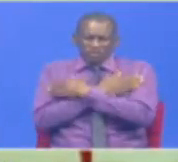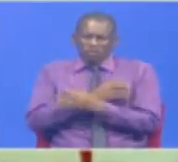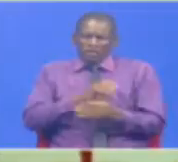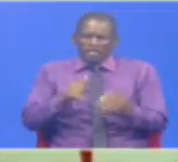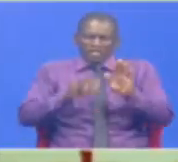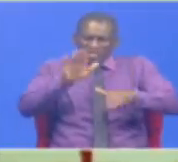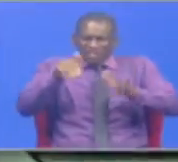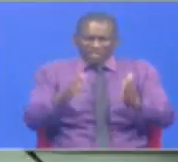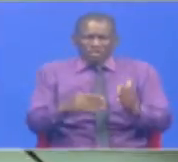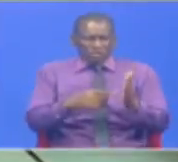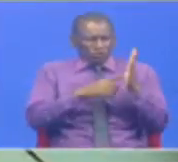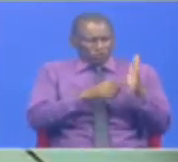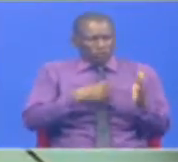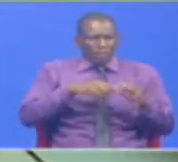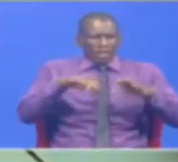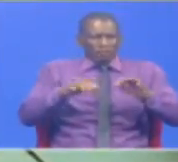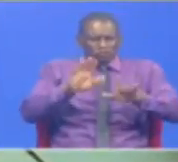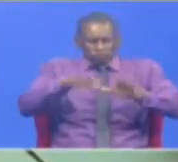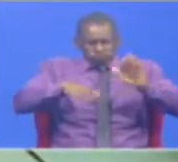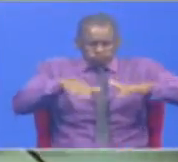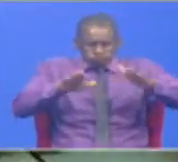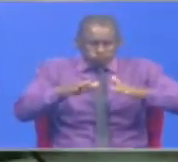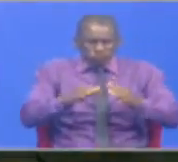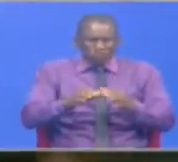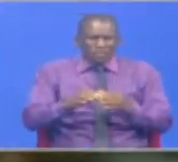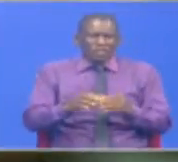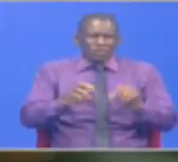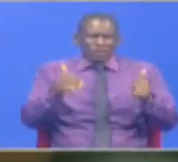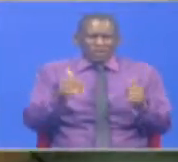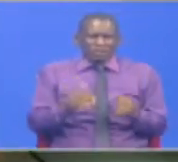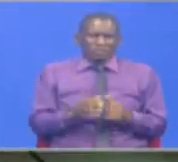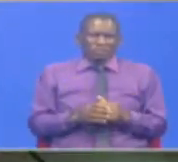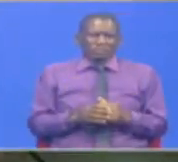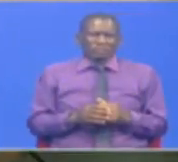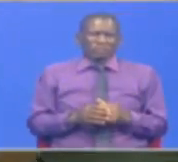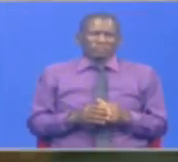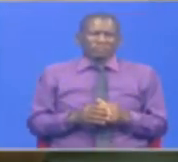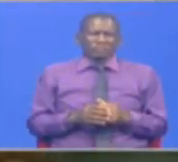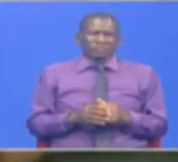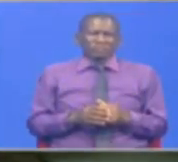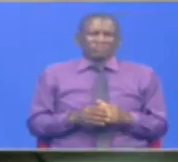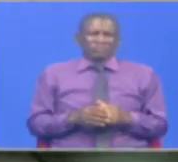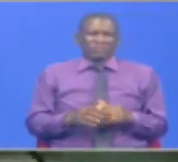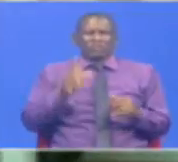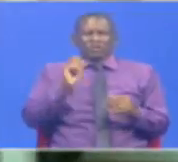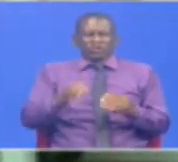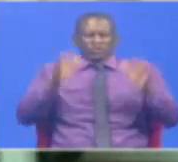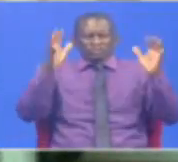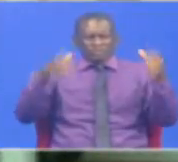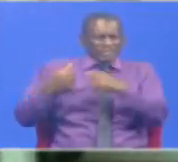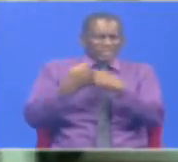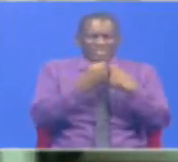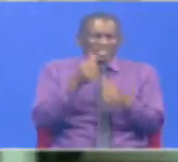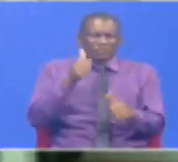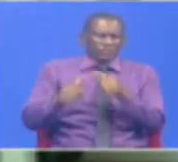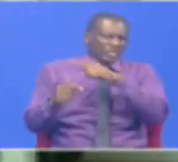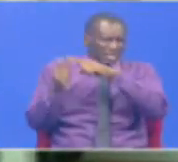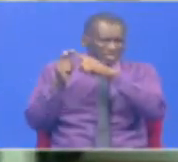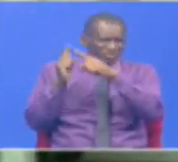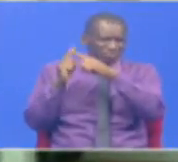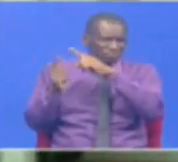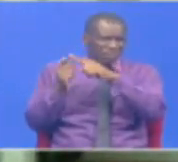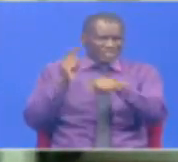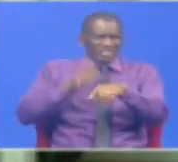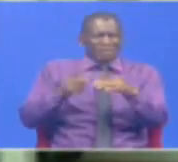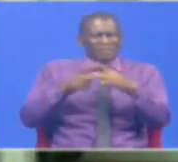like, just do a straight line when you're stitching. One of the major challenges that I faced when I started